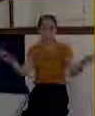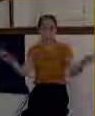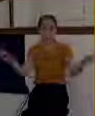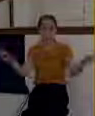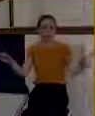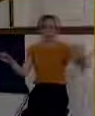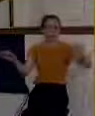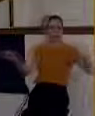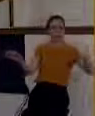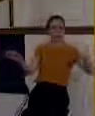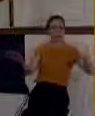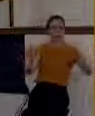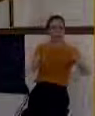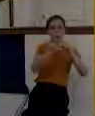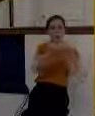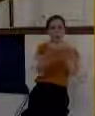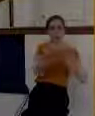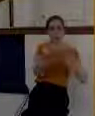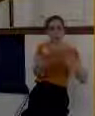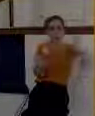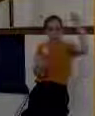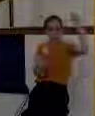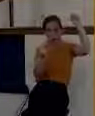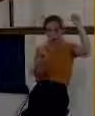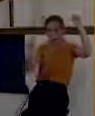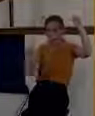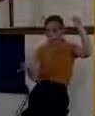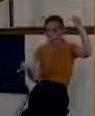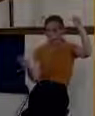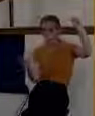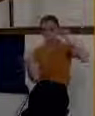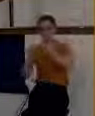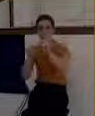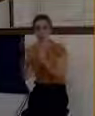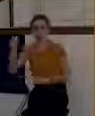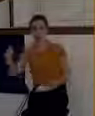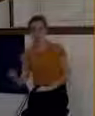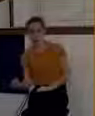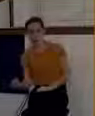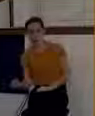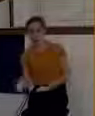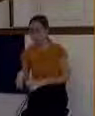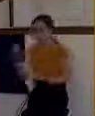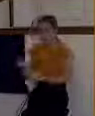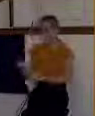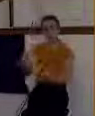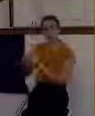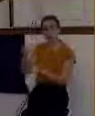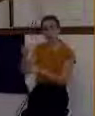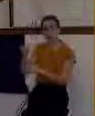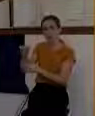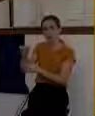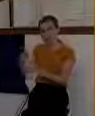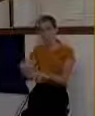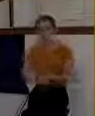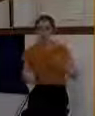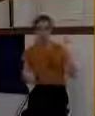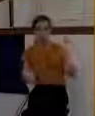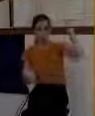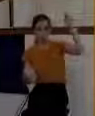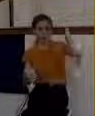south under Rehoboam. You have the southern tribe, or the southern kingdom of Judah, I should say. You have the northern kingdom of Israel. And so this is a